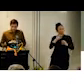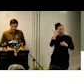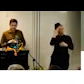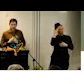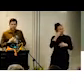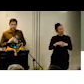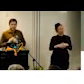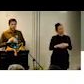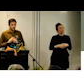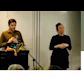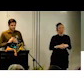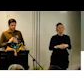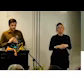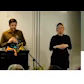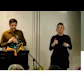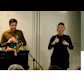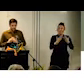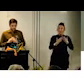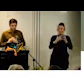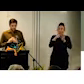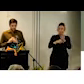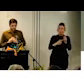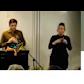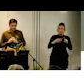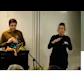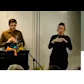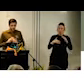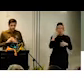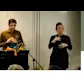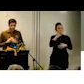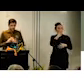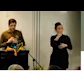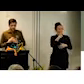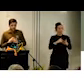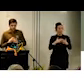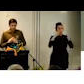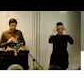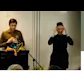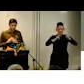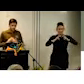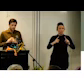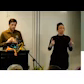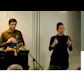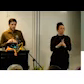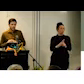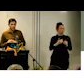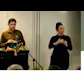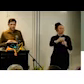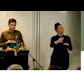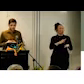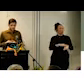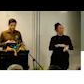And what I study is what happens when we get older. So as we get older, our brain activity changes. And what's